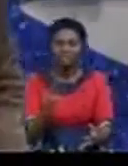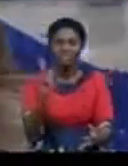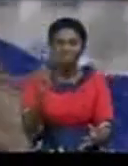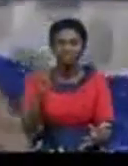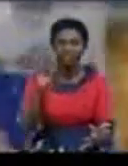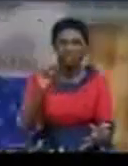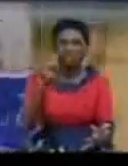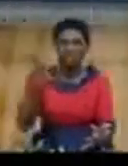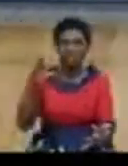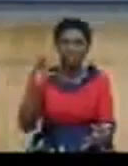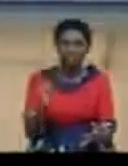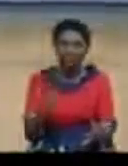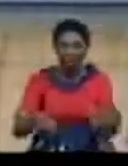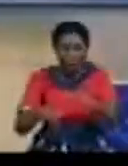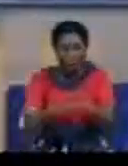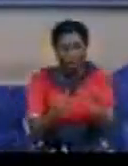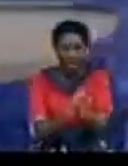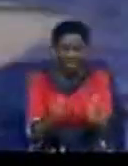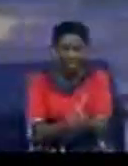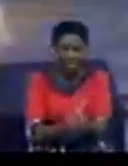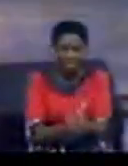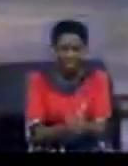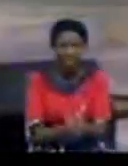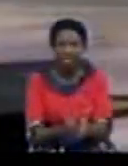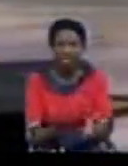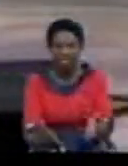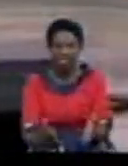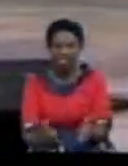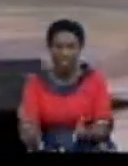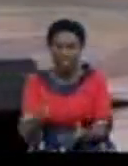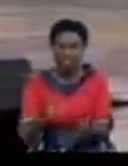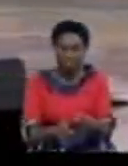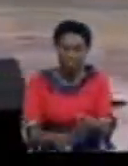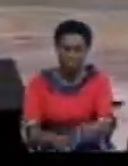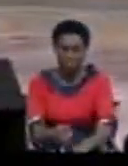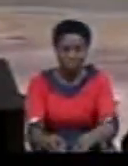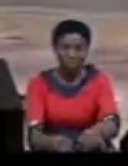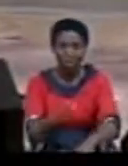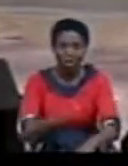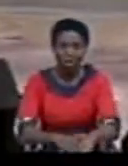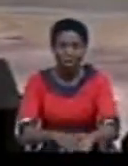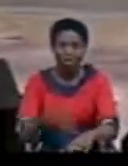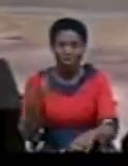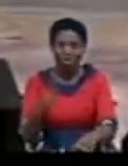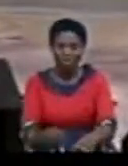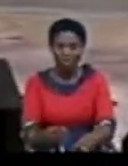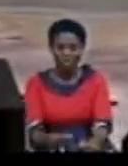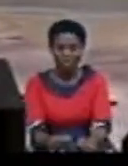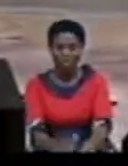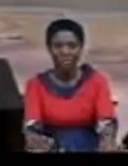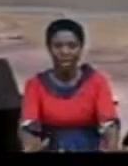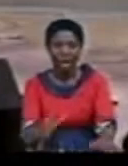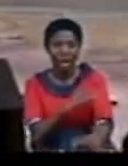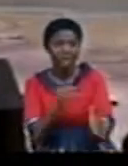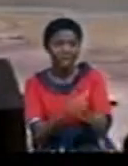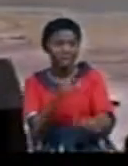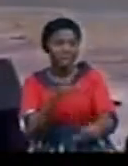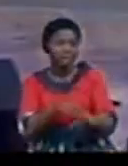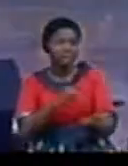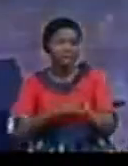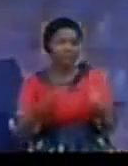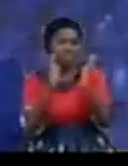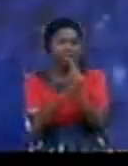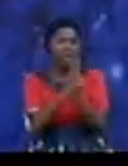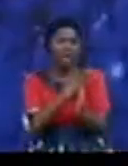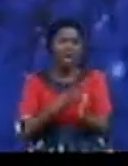then he'll be using them to crawl on the ground. And then that time, I declared to them, I said,